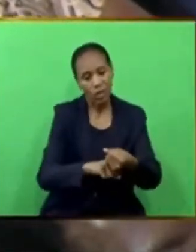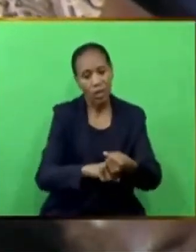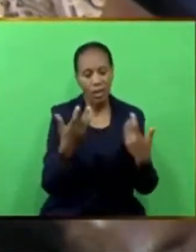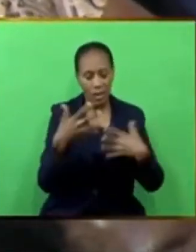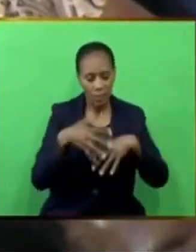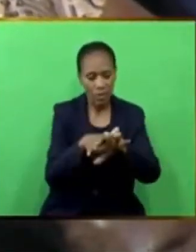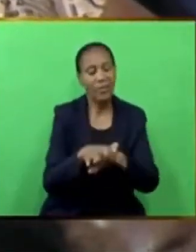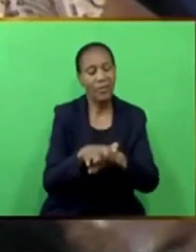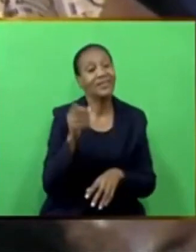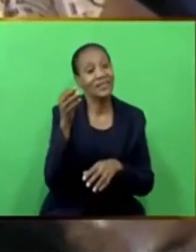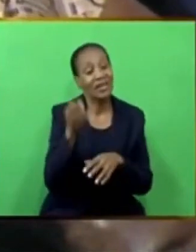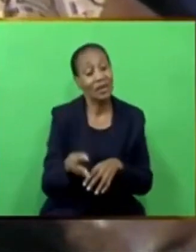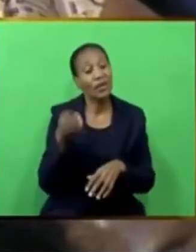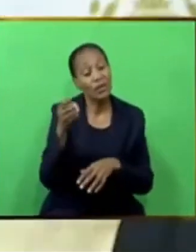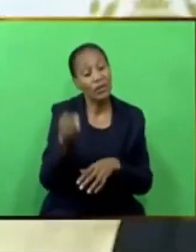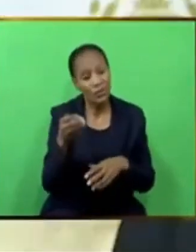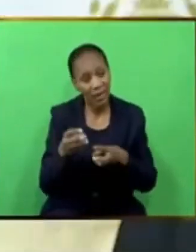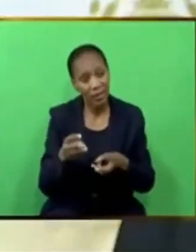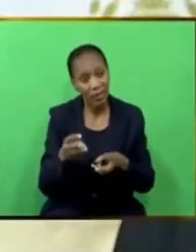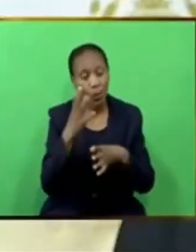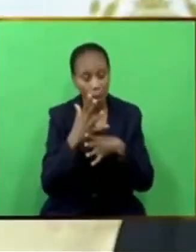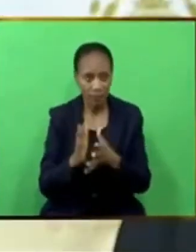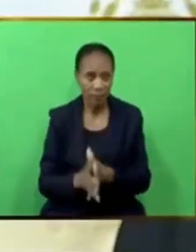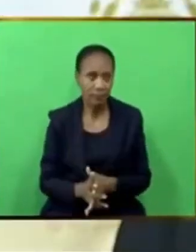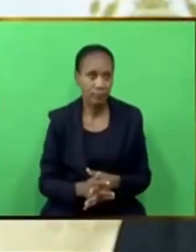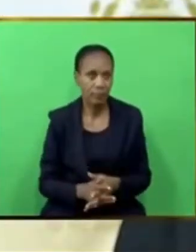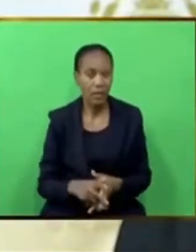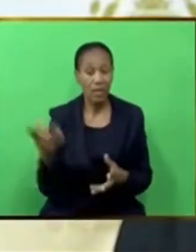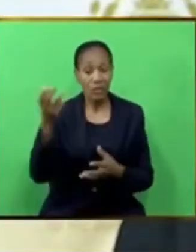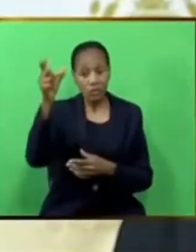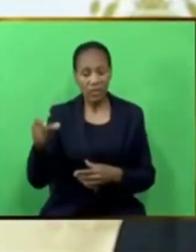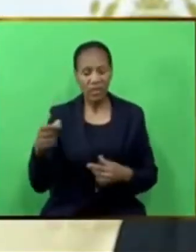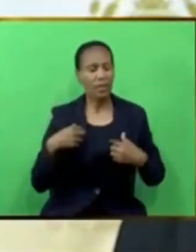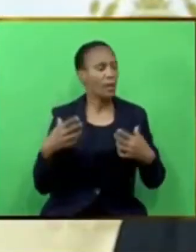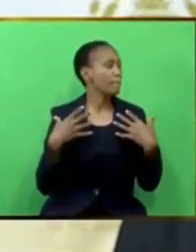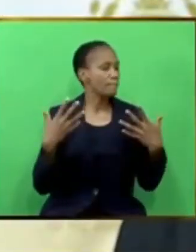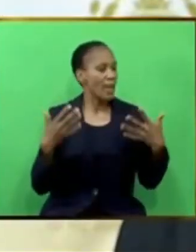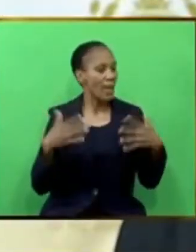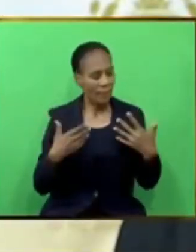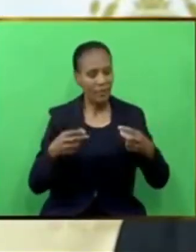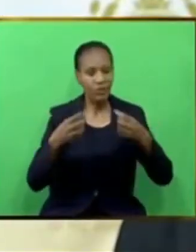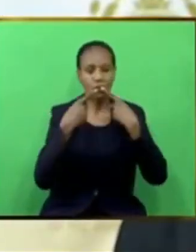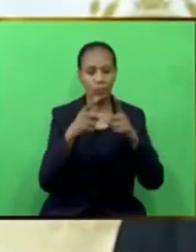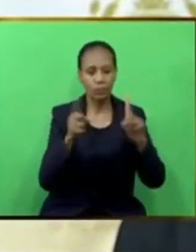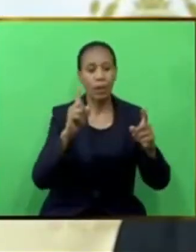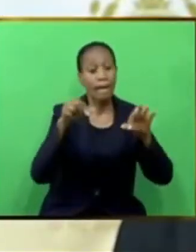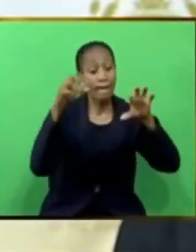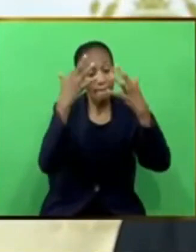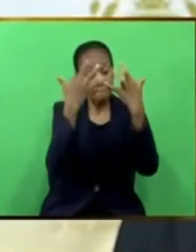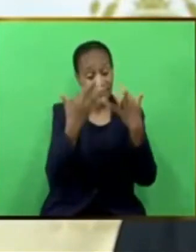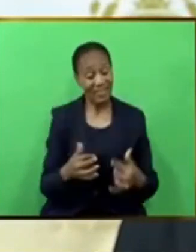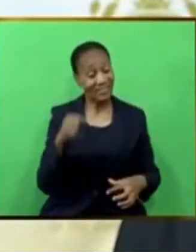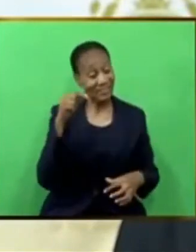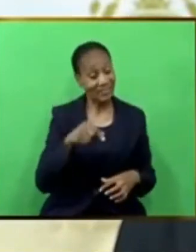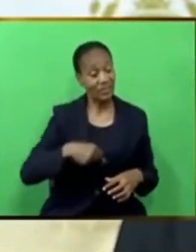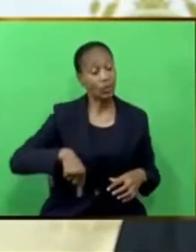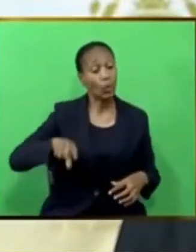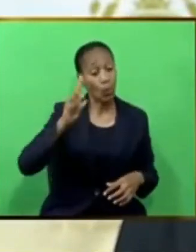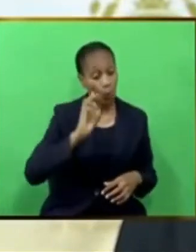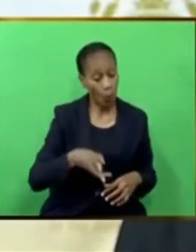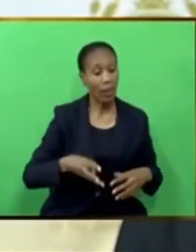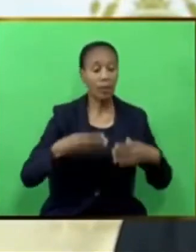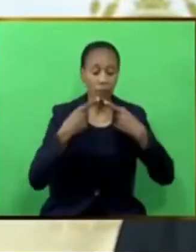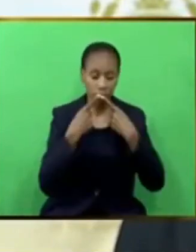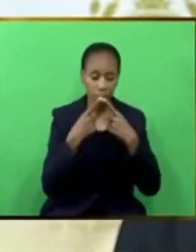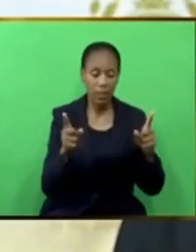roadmap. Madam Speaker, I'm proud to announce that as part of this budget, we're